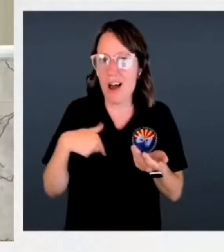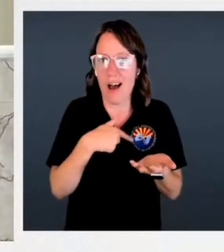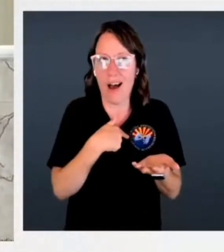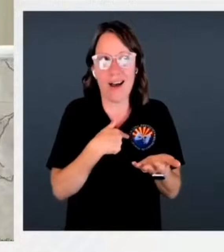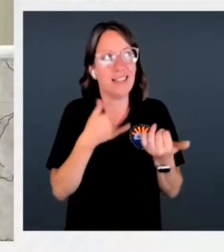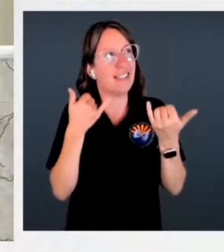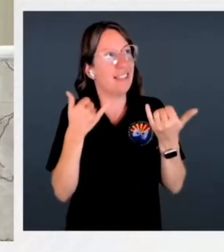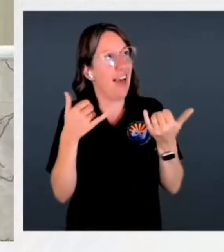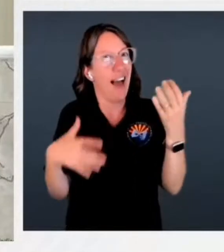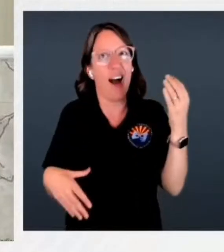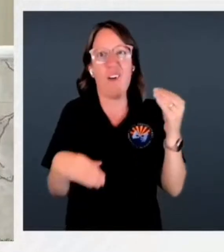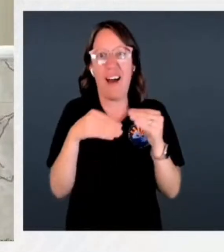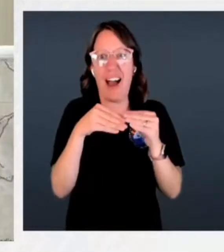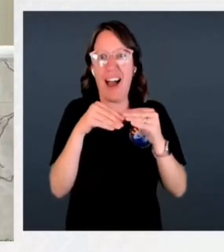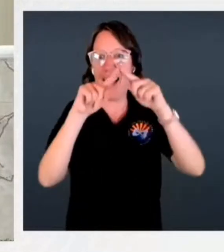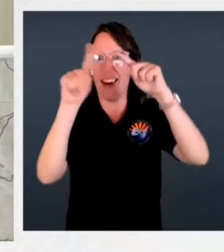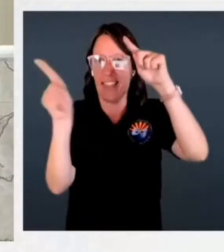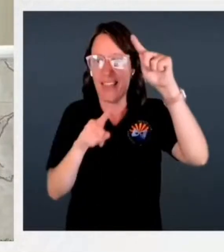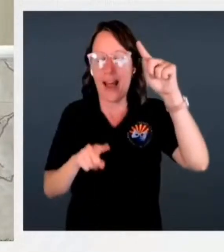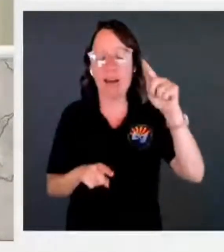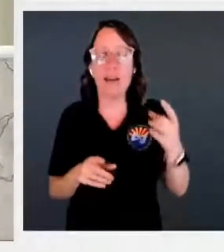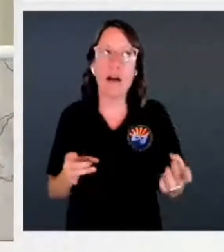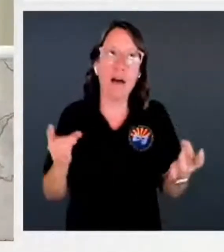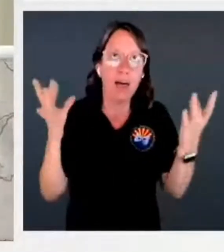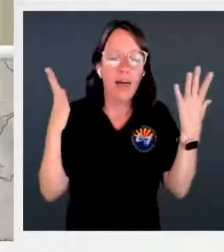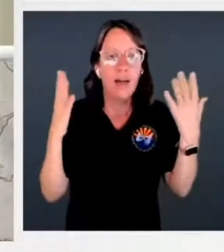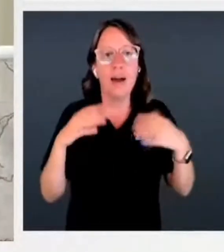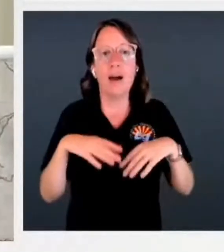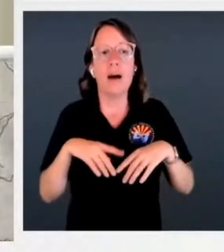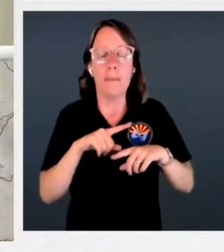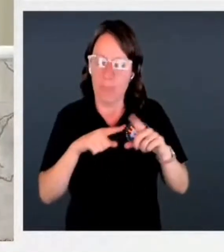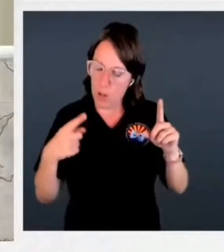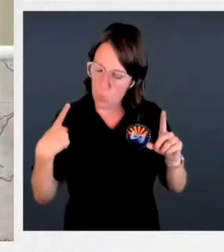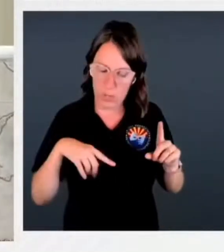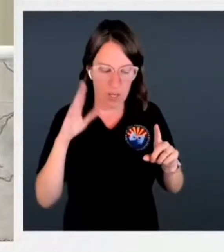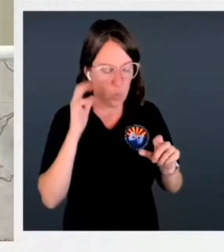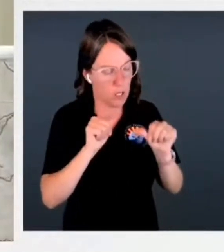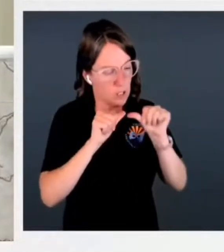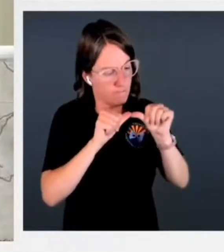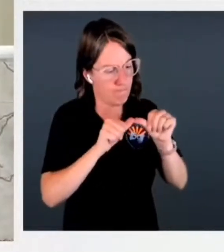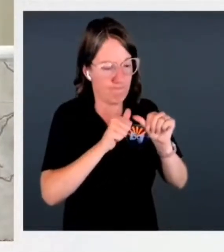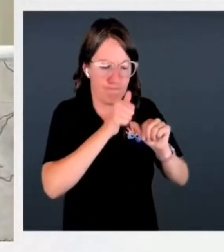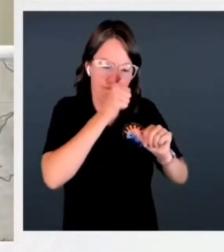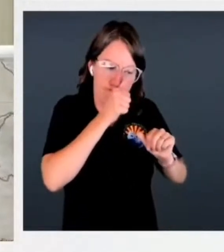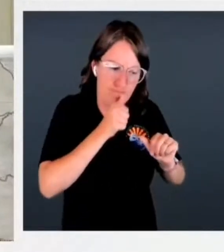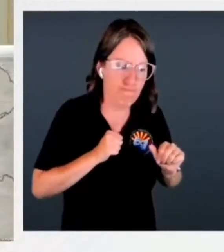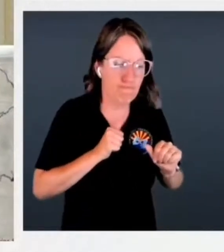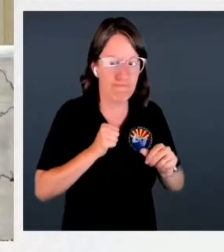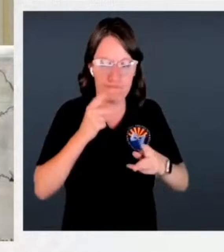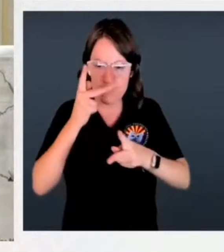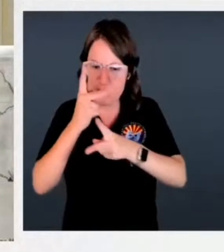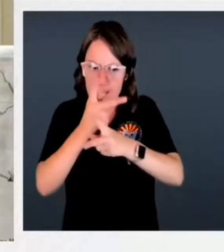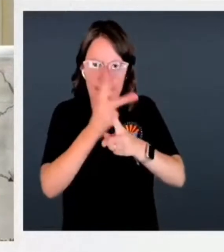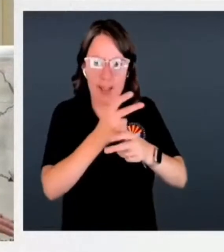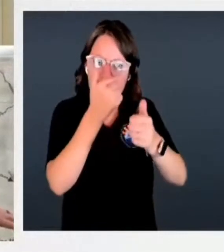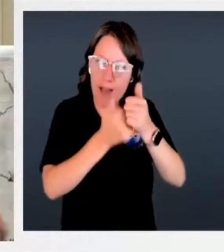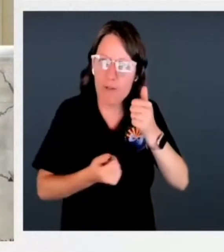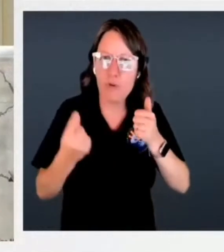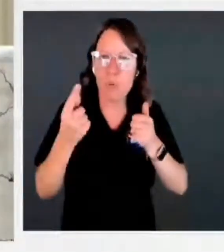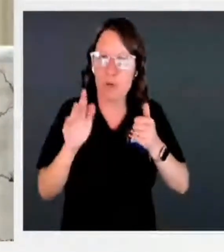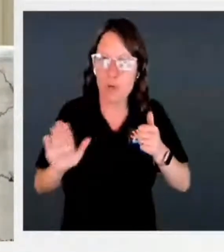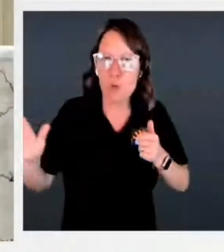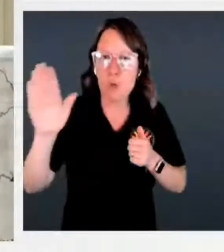we're gonna push through. We're gonna continue to take care of all the values at risk out there: the homes, the